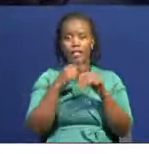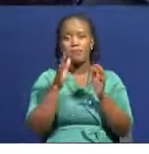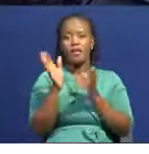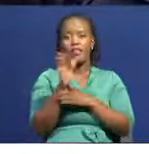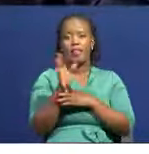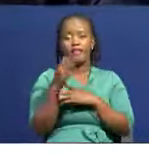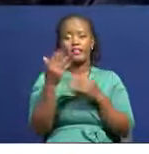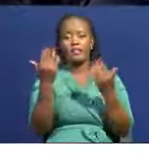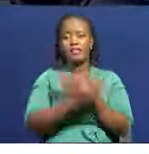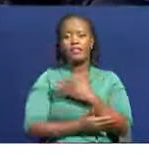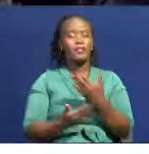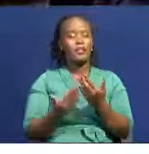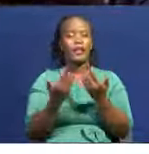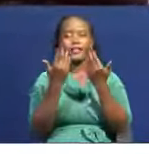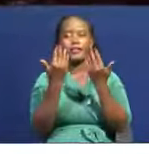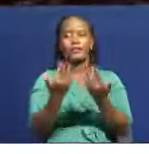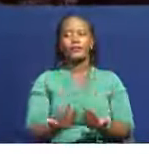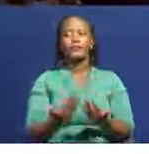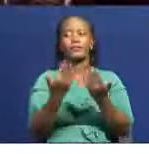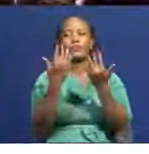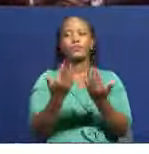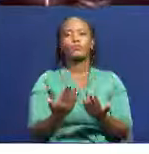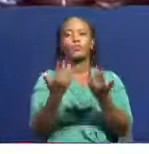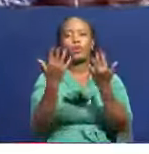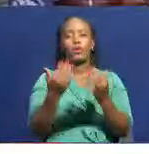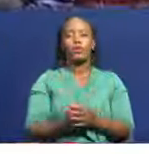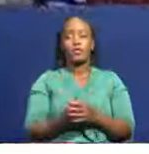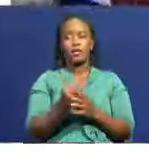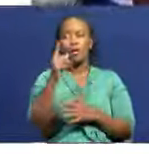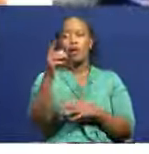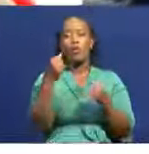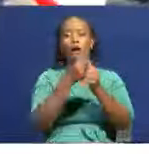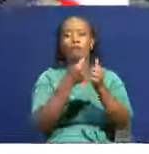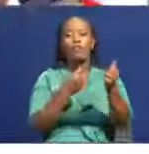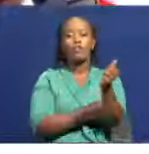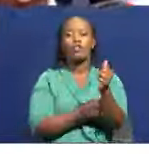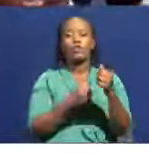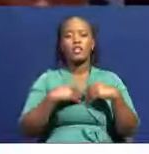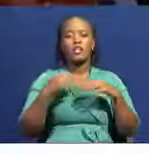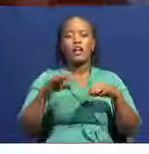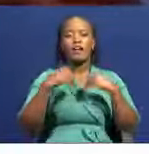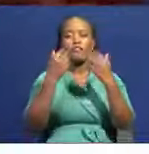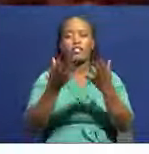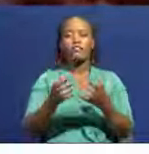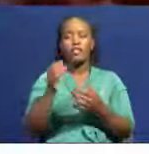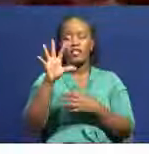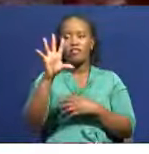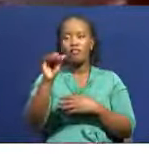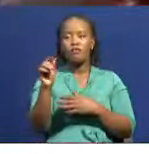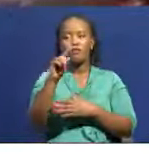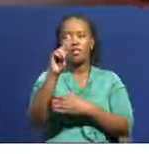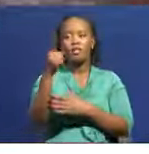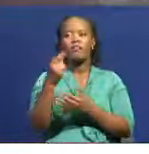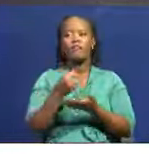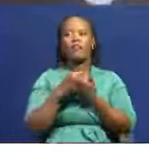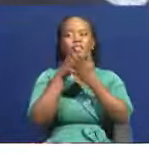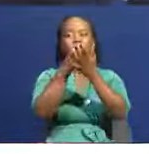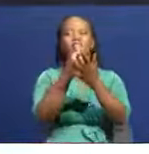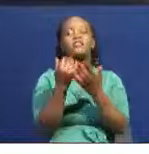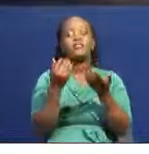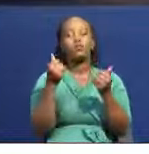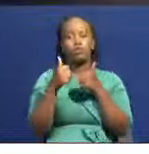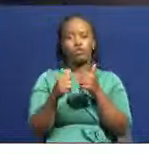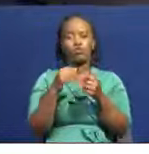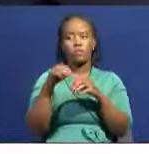night incident. The Pangjan Foundation has donated 50 first aid kits, which will be also sent to the